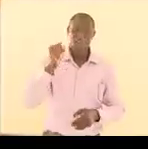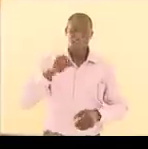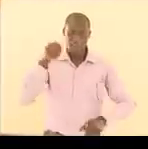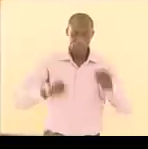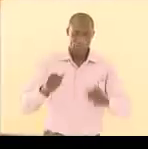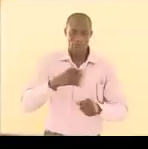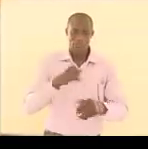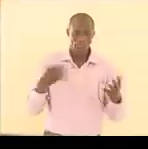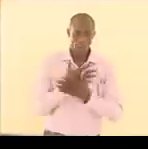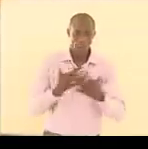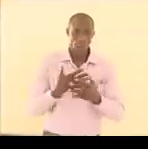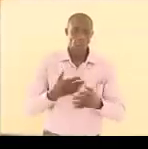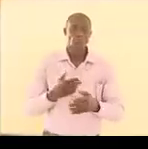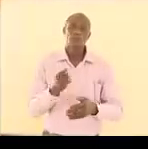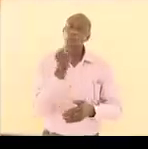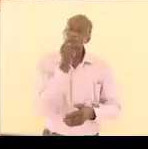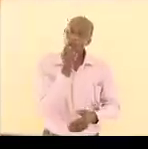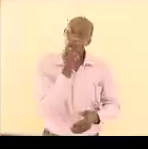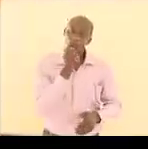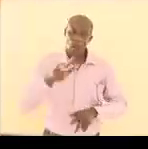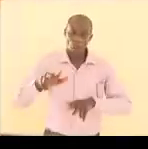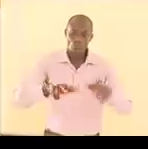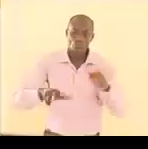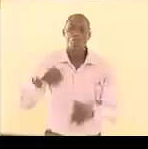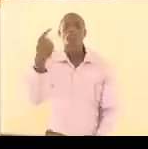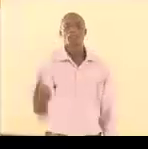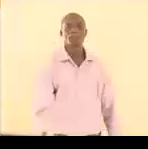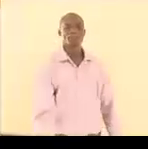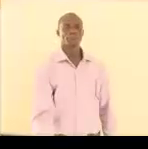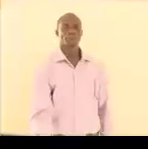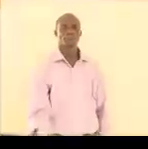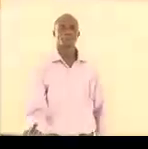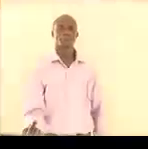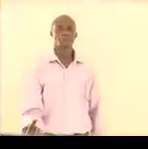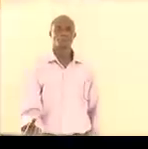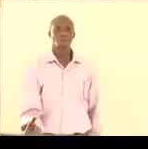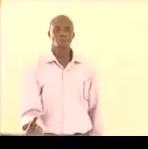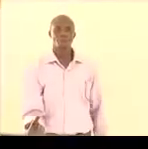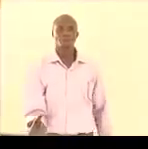his doubt and grief, Thomas walked alone.